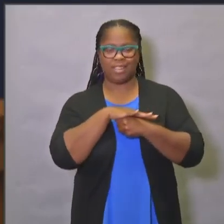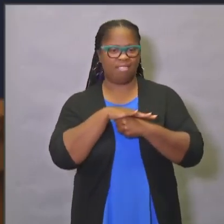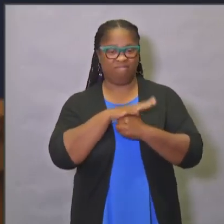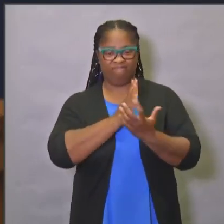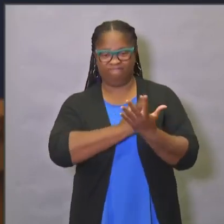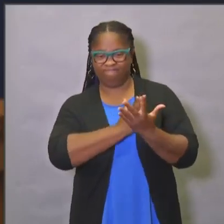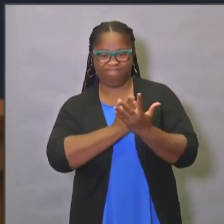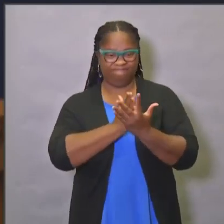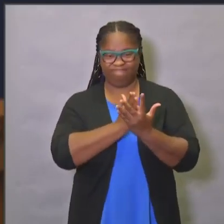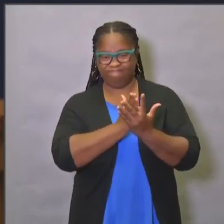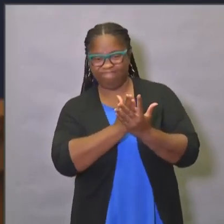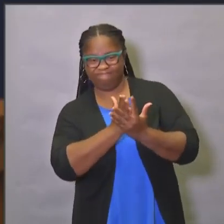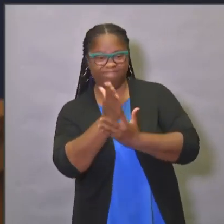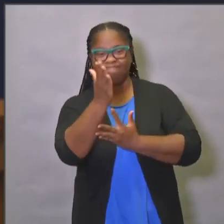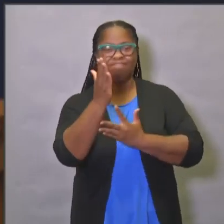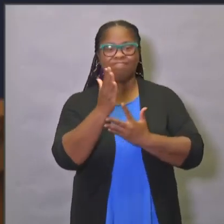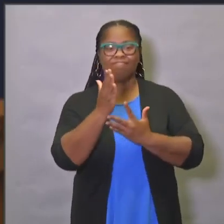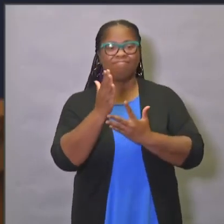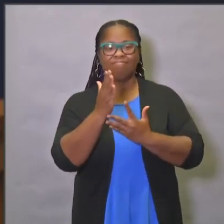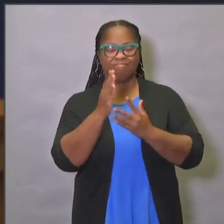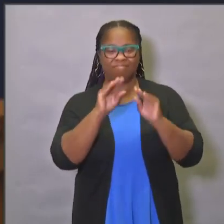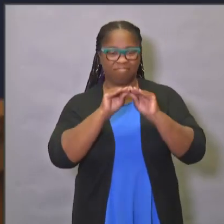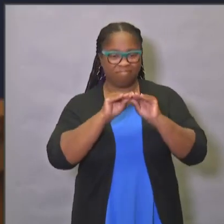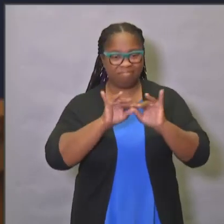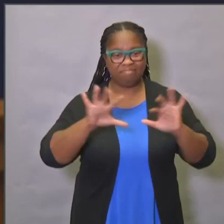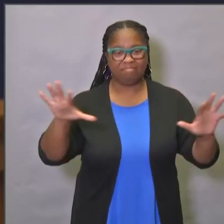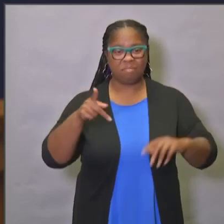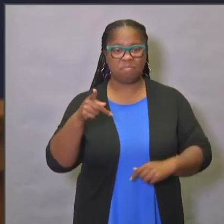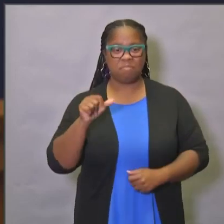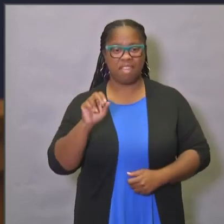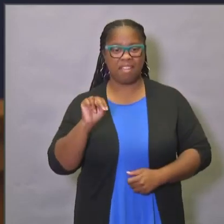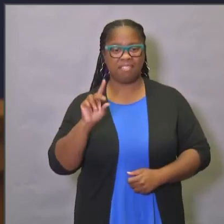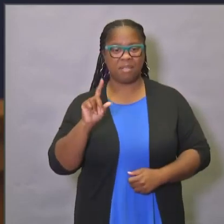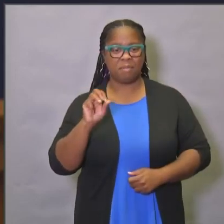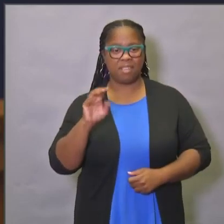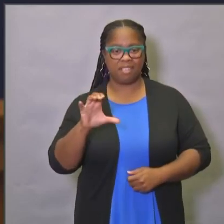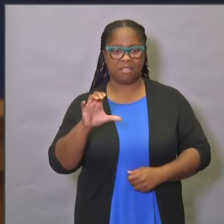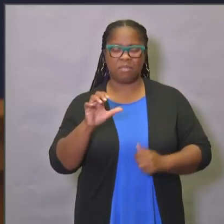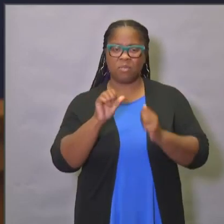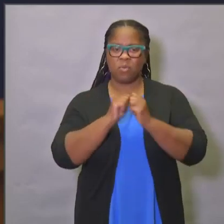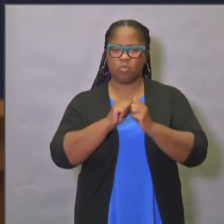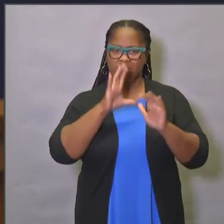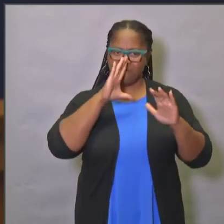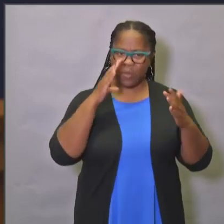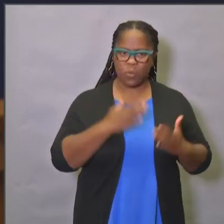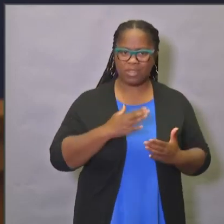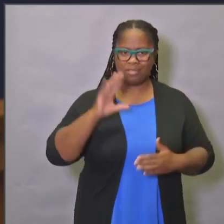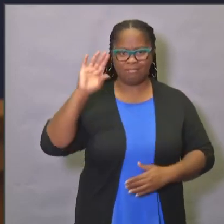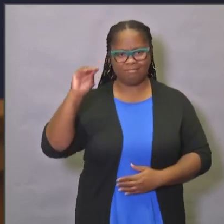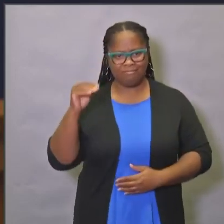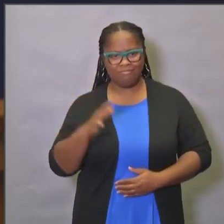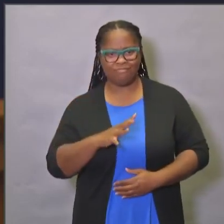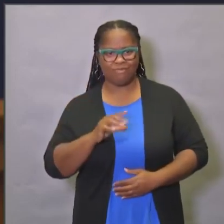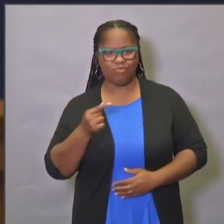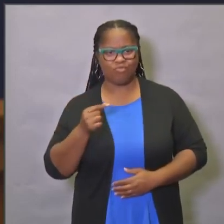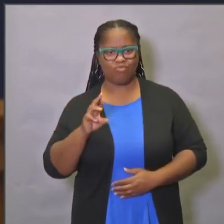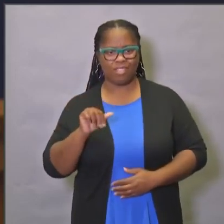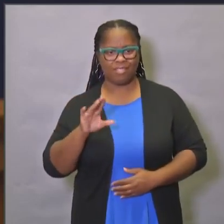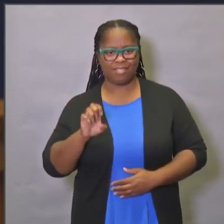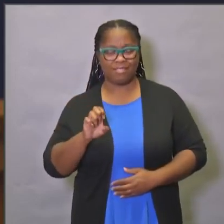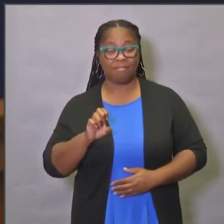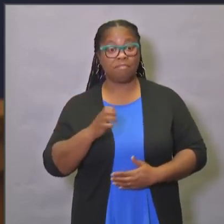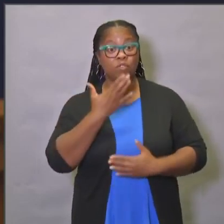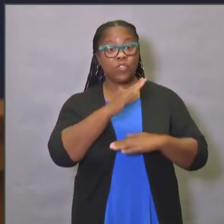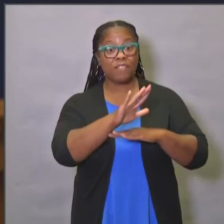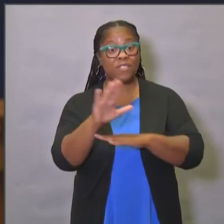pandemic and our recovery with focus and grace. And good afternoon, everyone. Thanks so much for joining us. Today, I